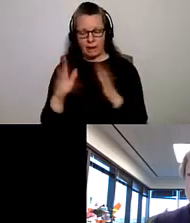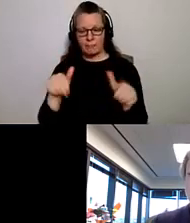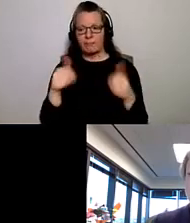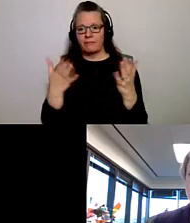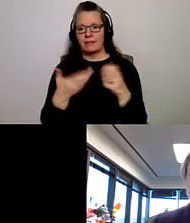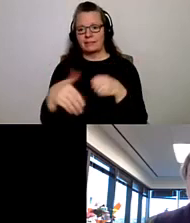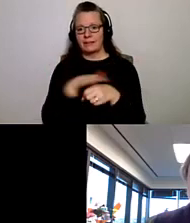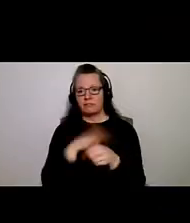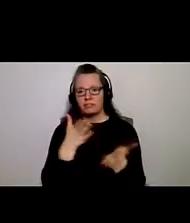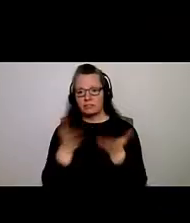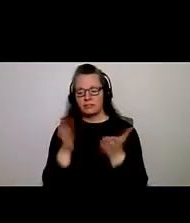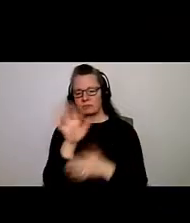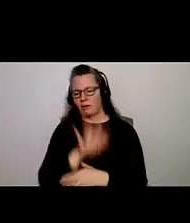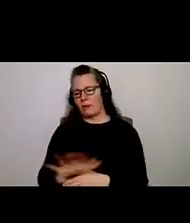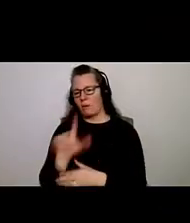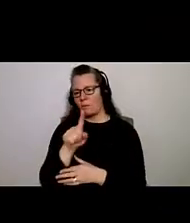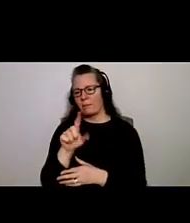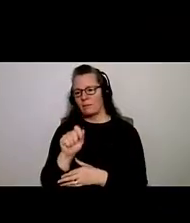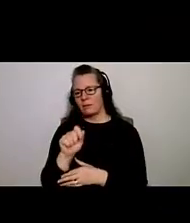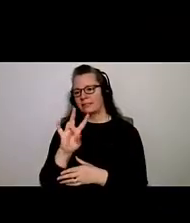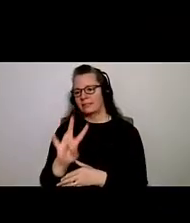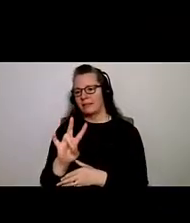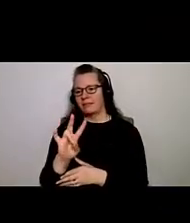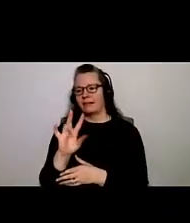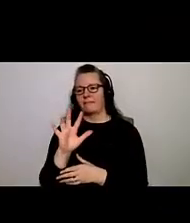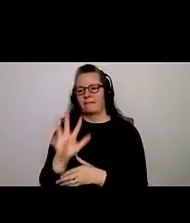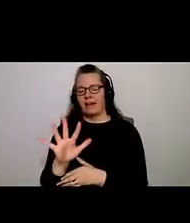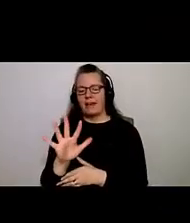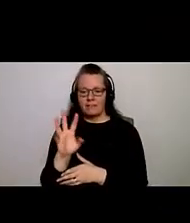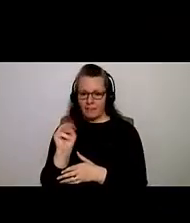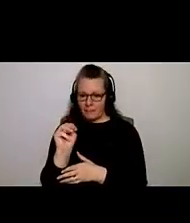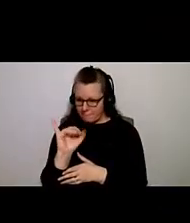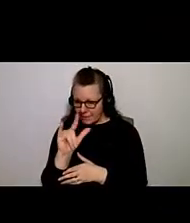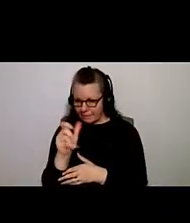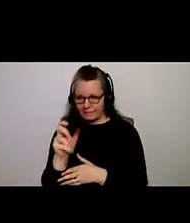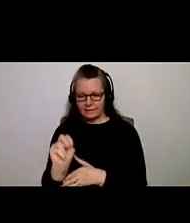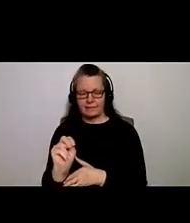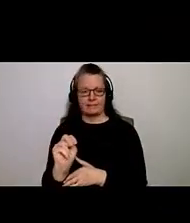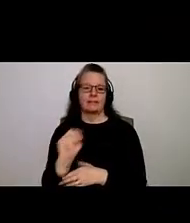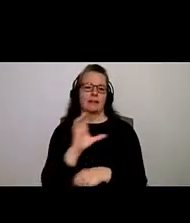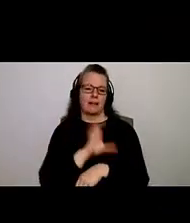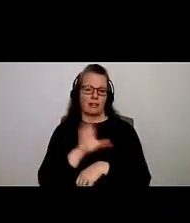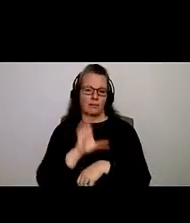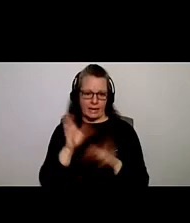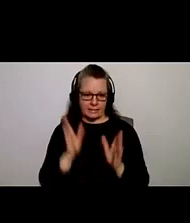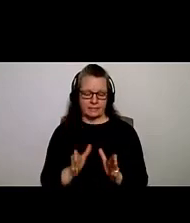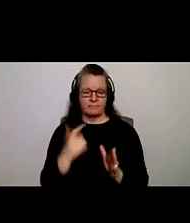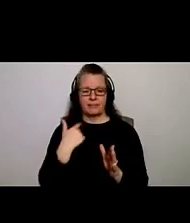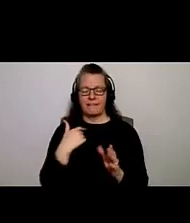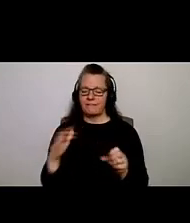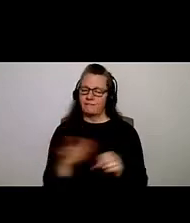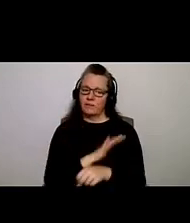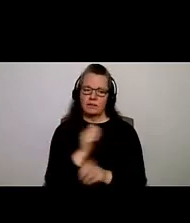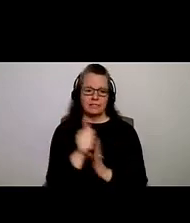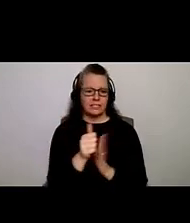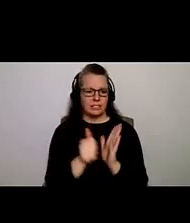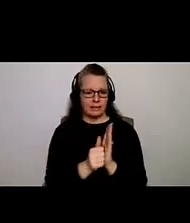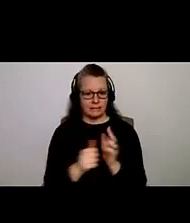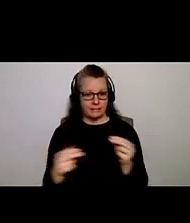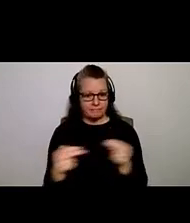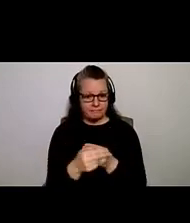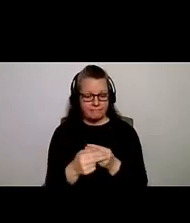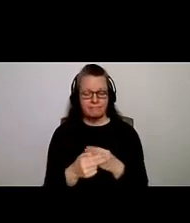services to about 1.75 million Coloradans. We have a packed agenda today. Let's go to the next slide, please.